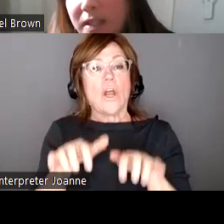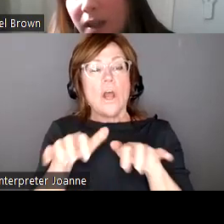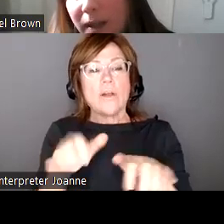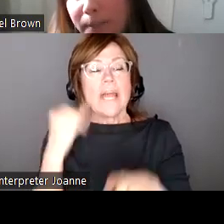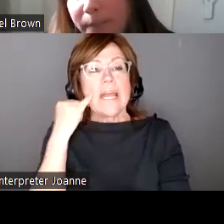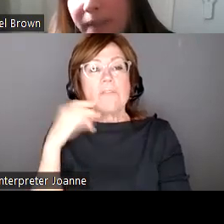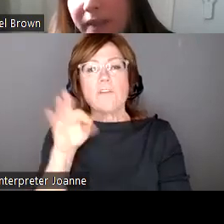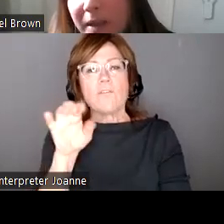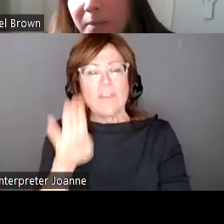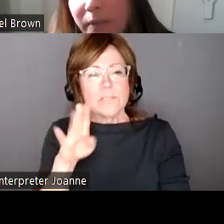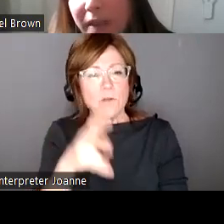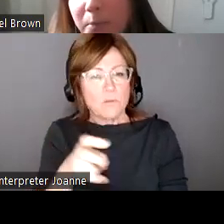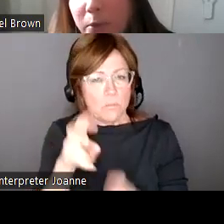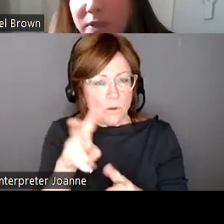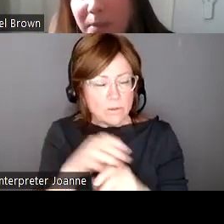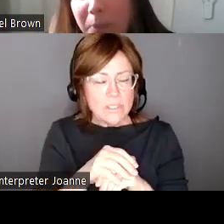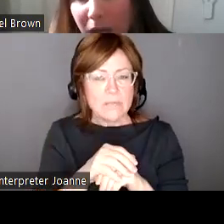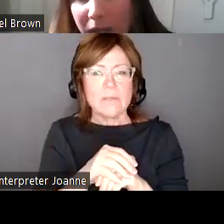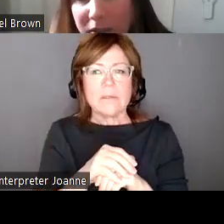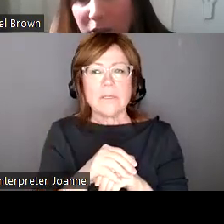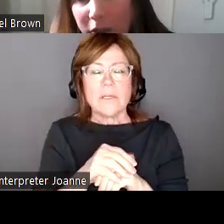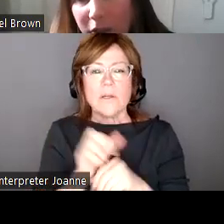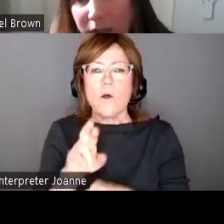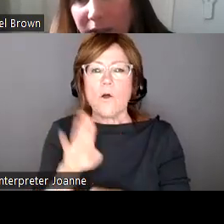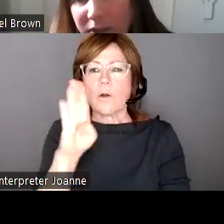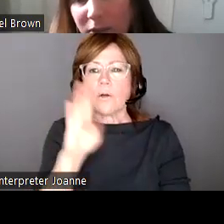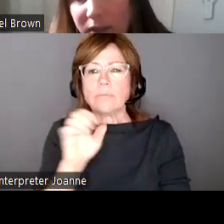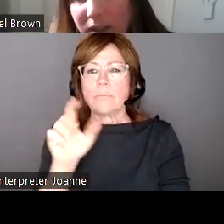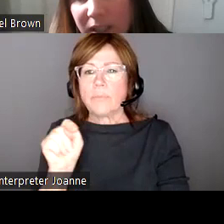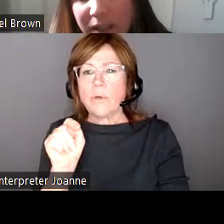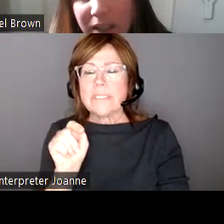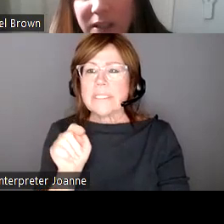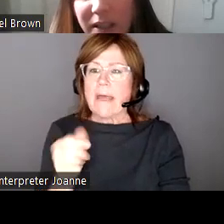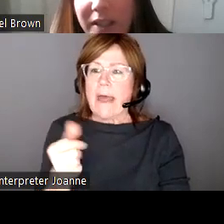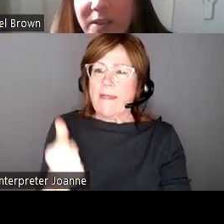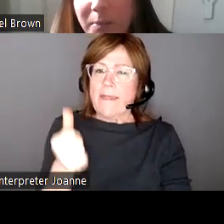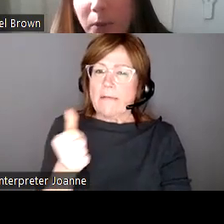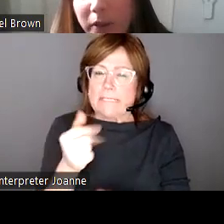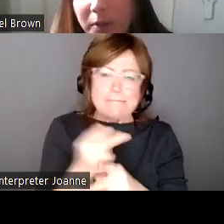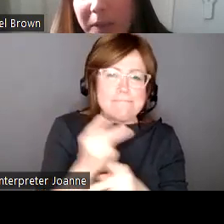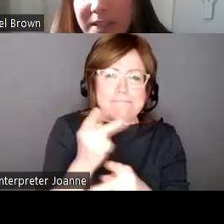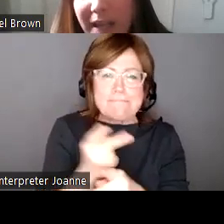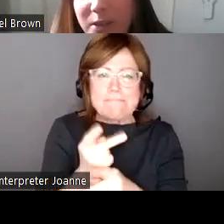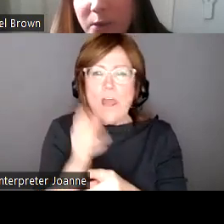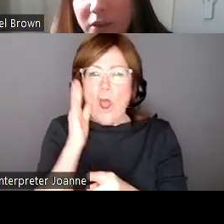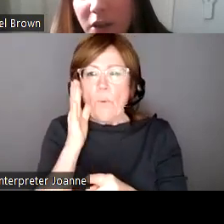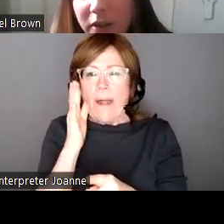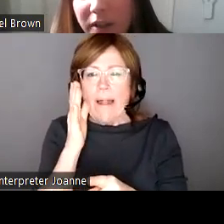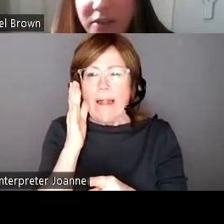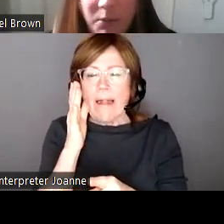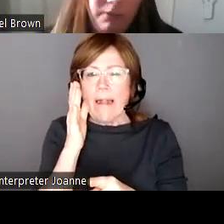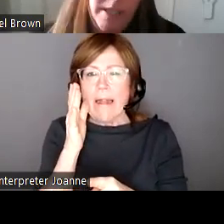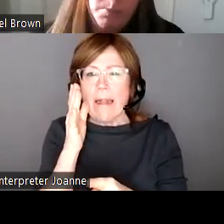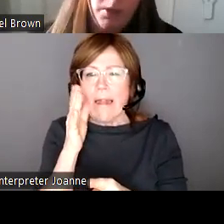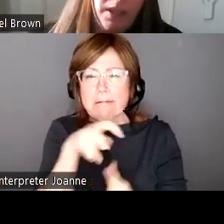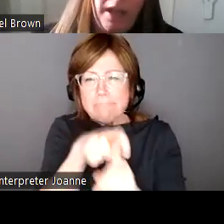post, they boost them by the target audience. So I think that it is important because that's who they're targeting.